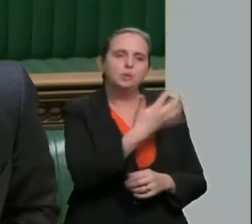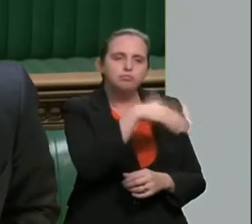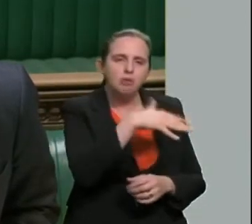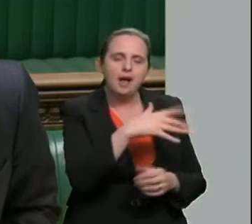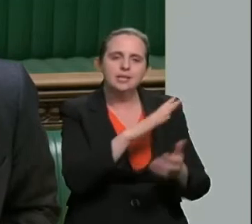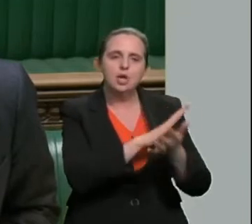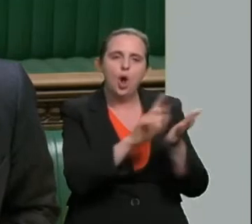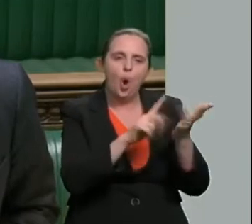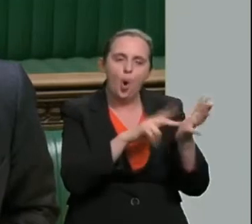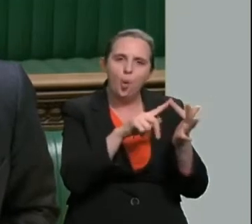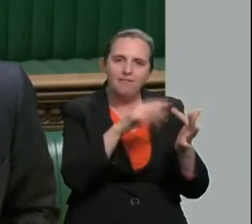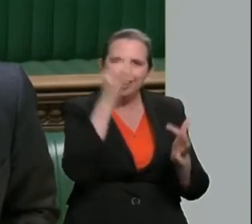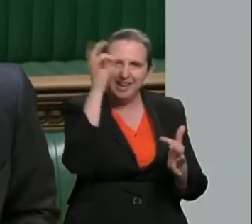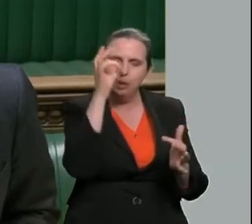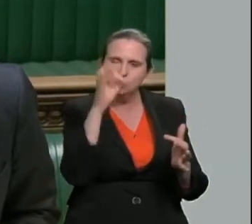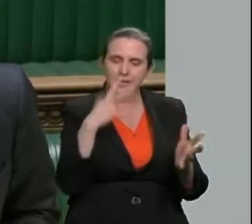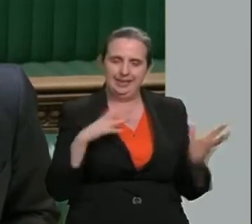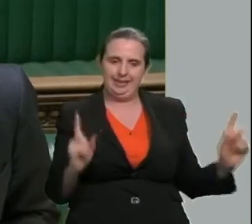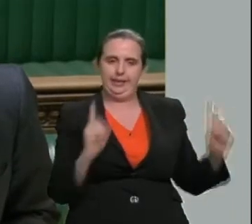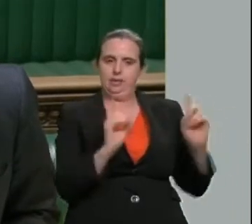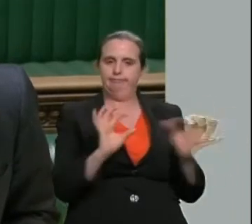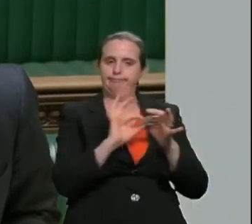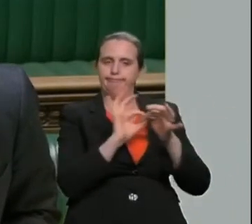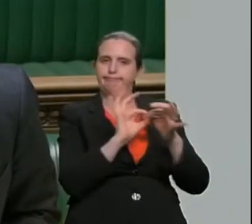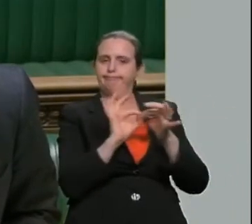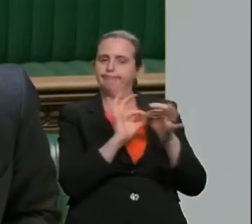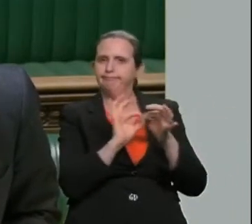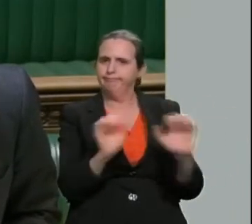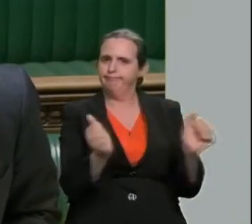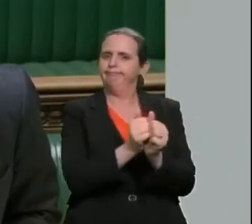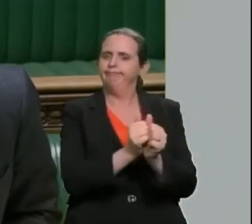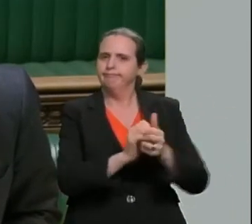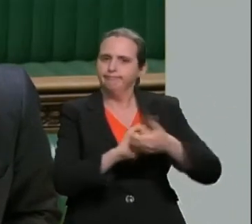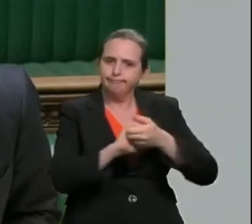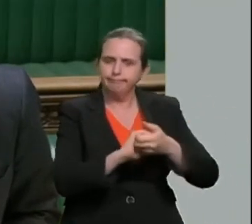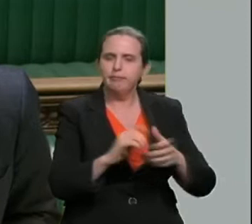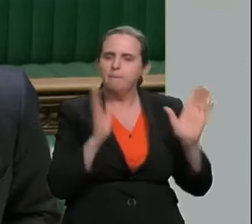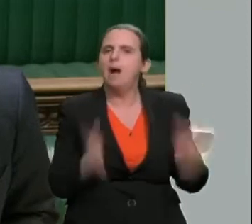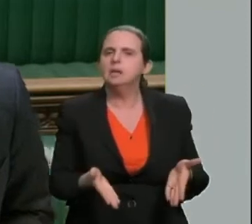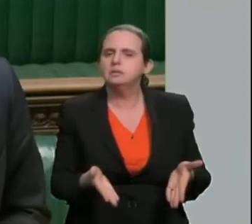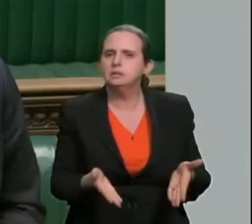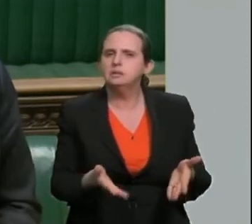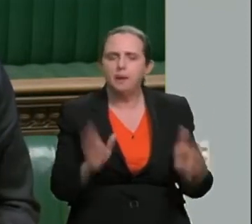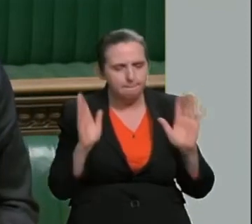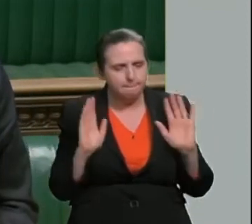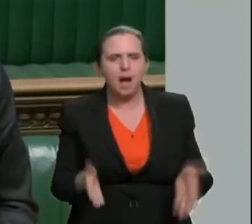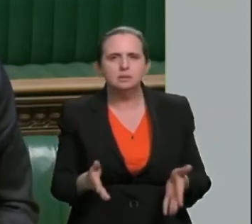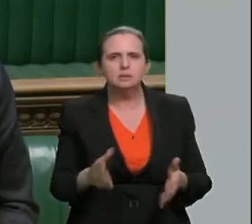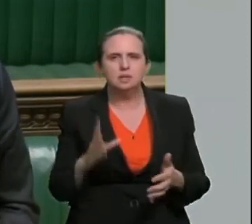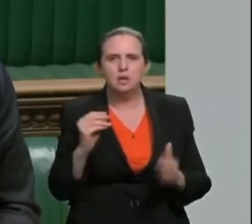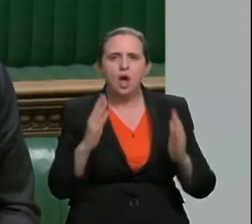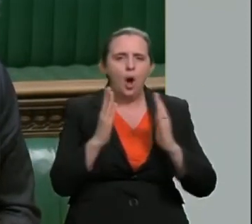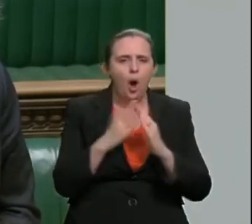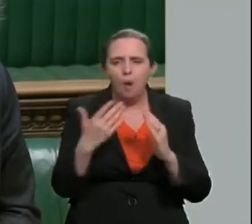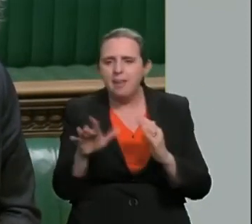with Eastbourne Council in getting this done. There must be cooperation. No one in this country should be living rough or